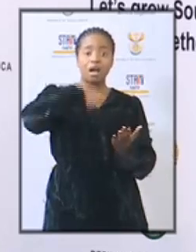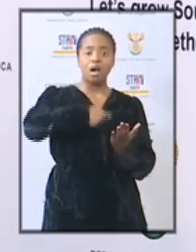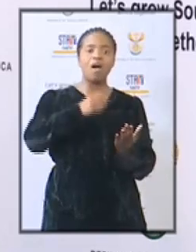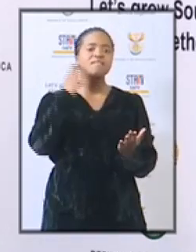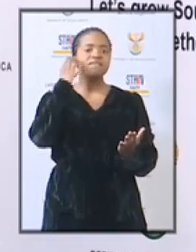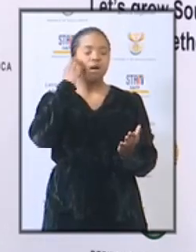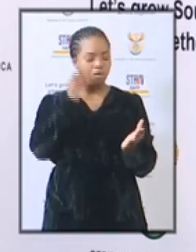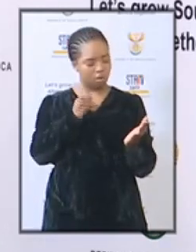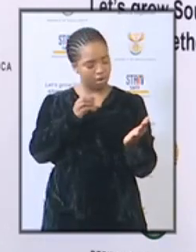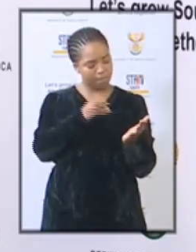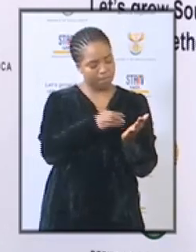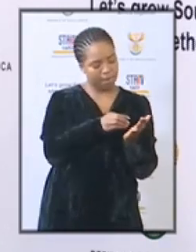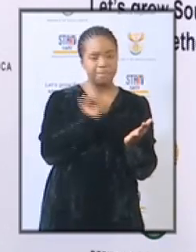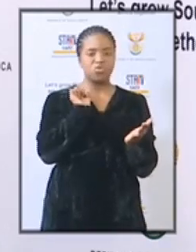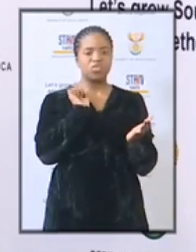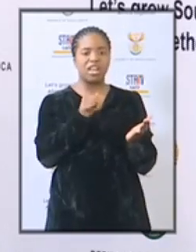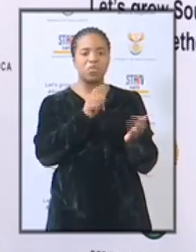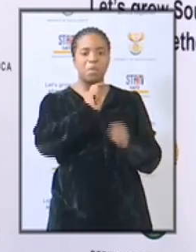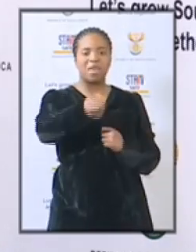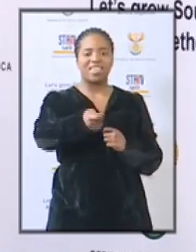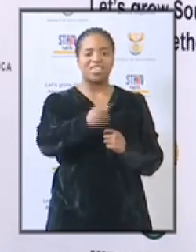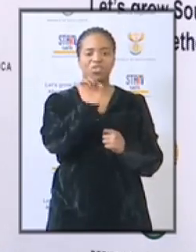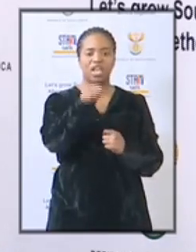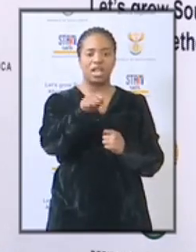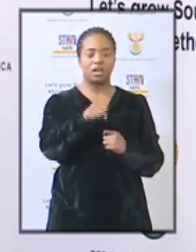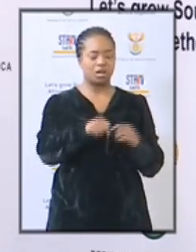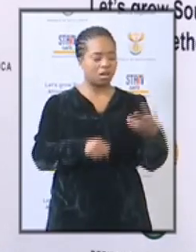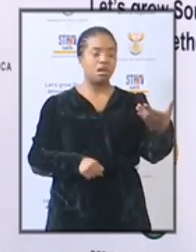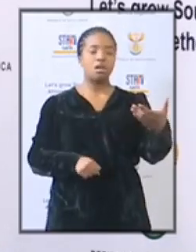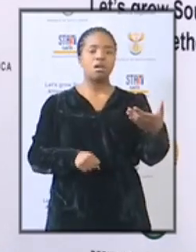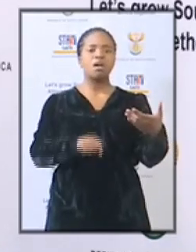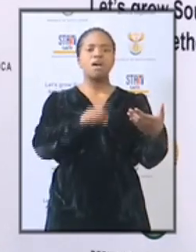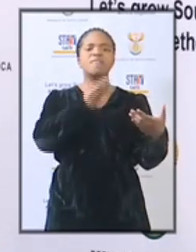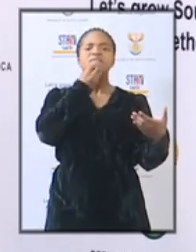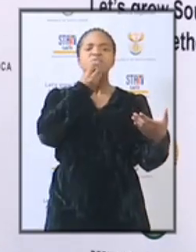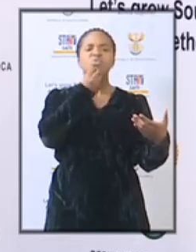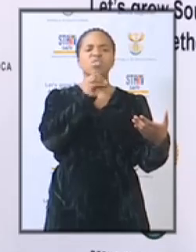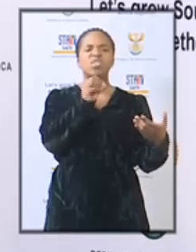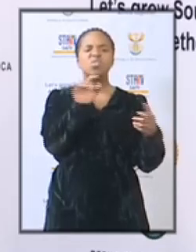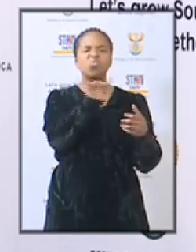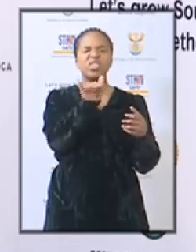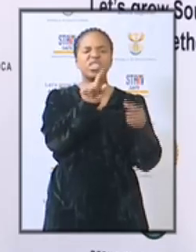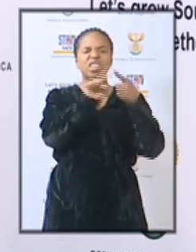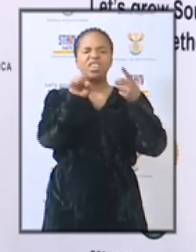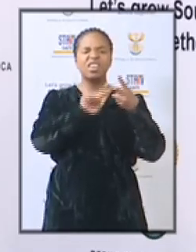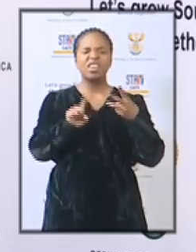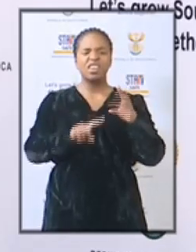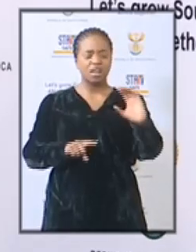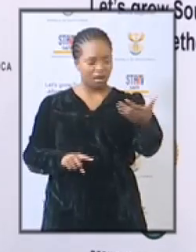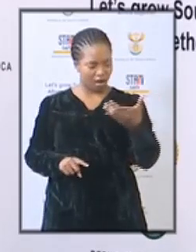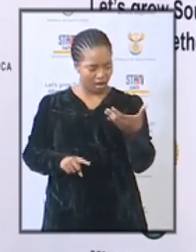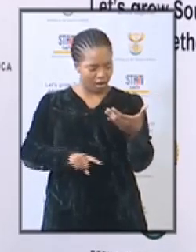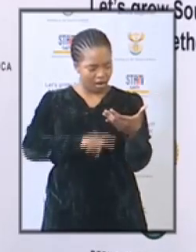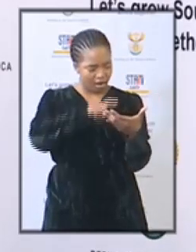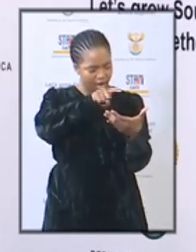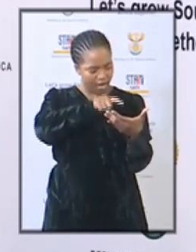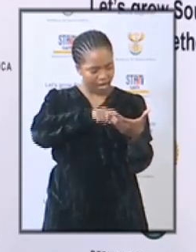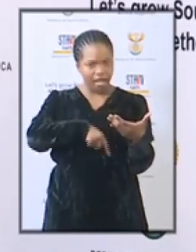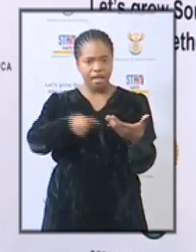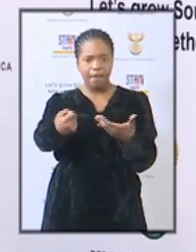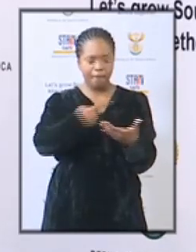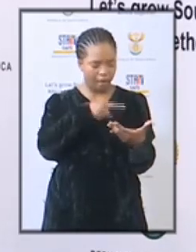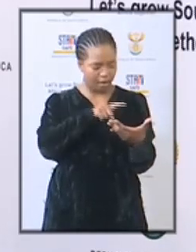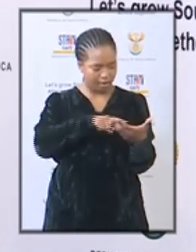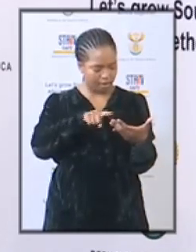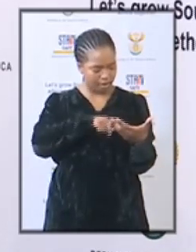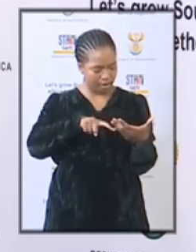a barcode and you are able to see the menu on your hands. This actually assists for many of us to be able to